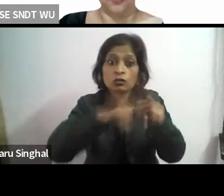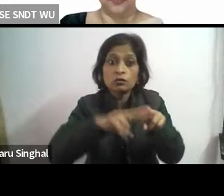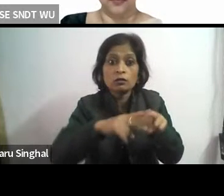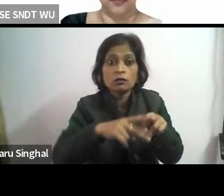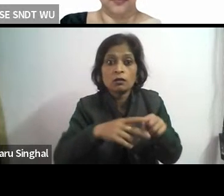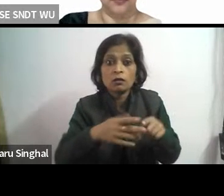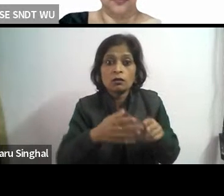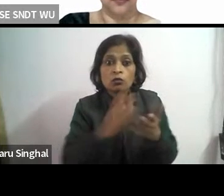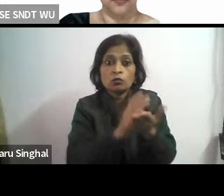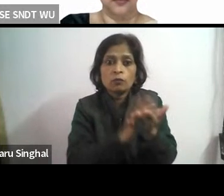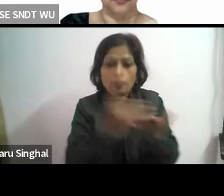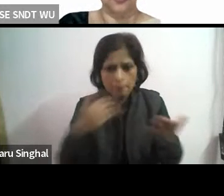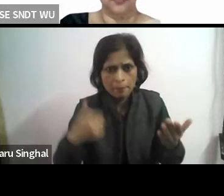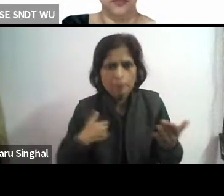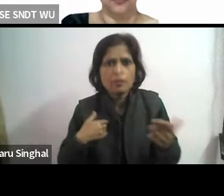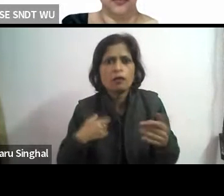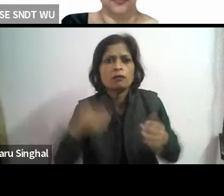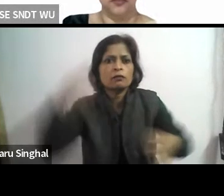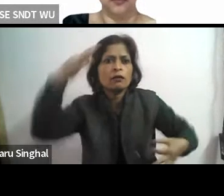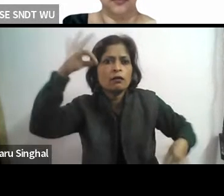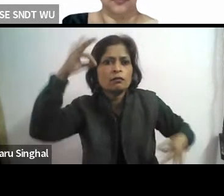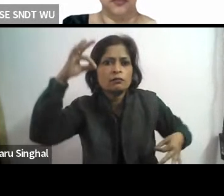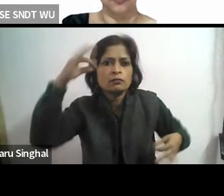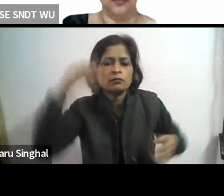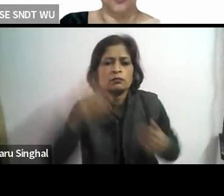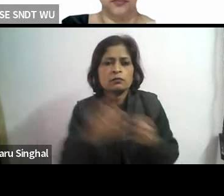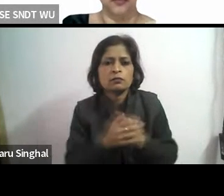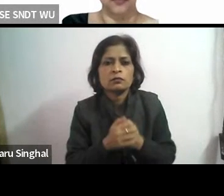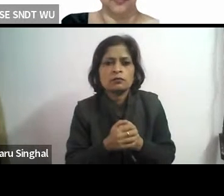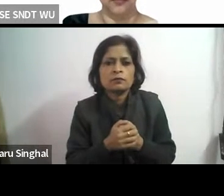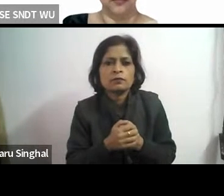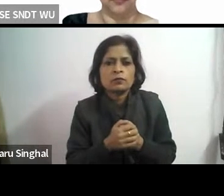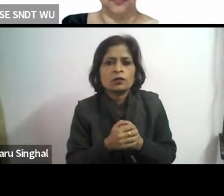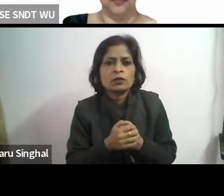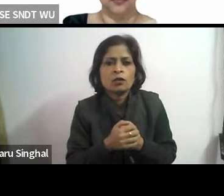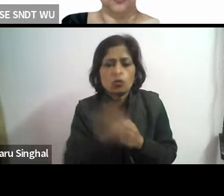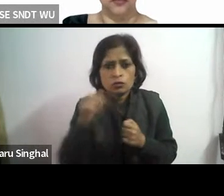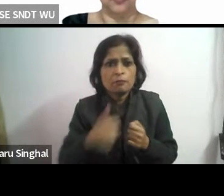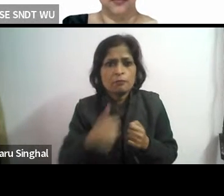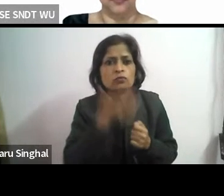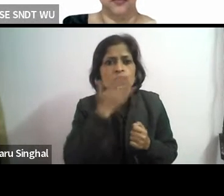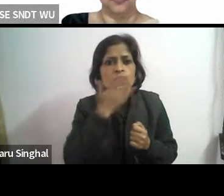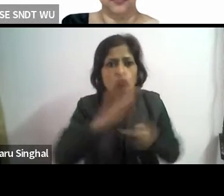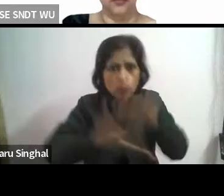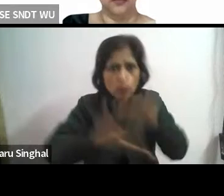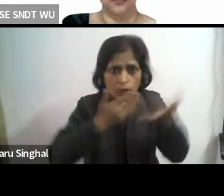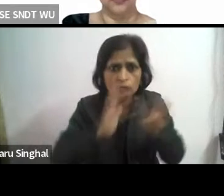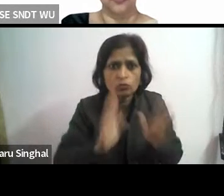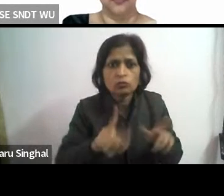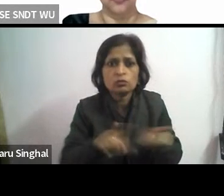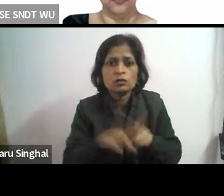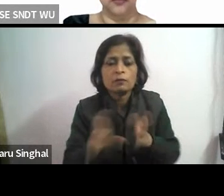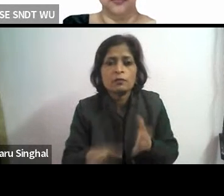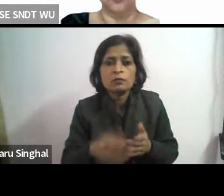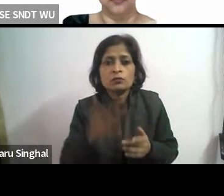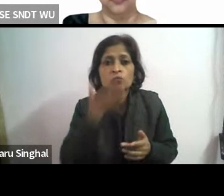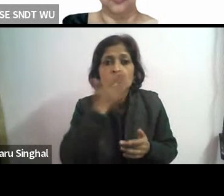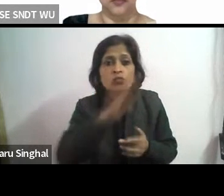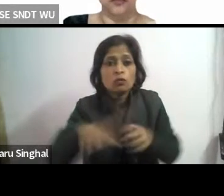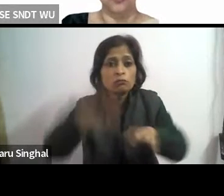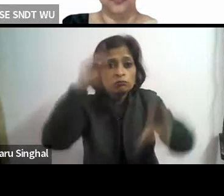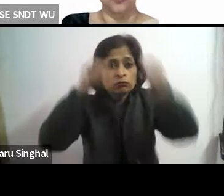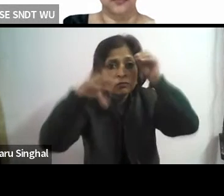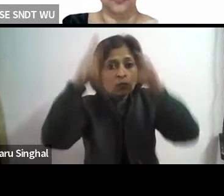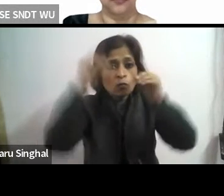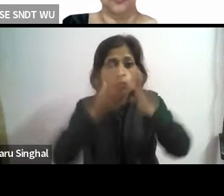classical dancer and choreographer. I have observed that I have the huge number of learners now learning